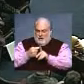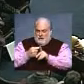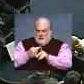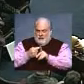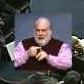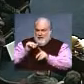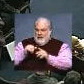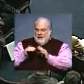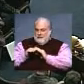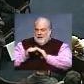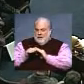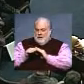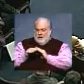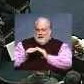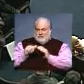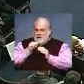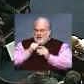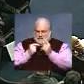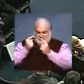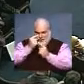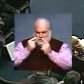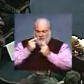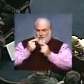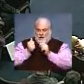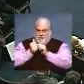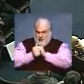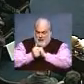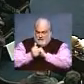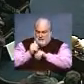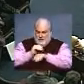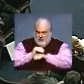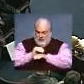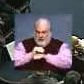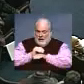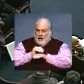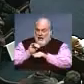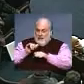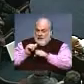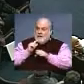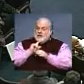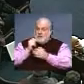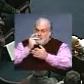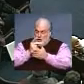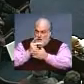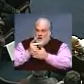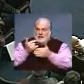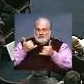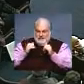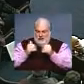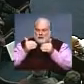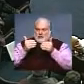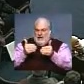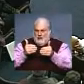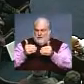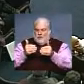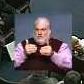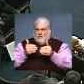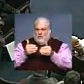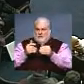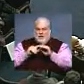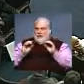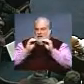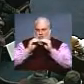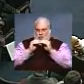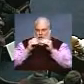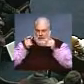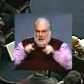and that development's out of the question. If we pass the moratorium tonight and that development is approved, then that development will go forward, but nothing else